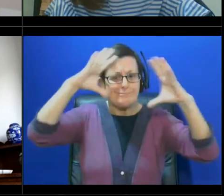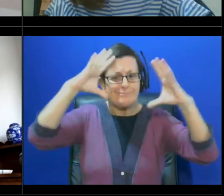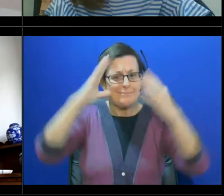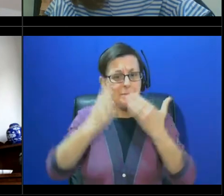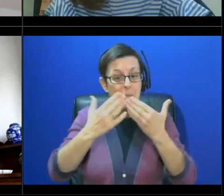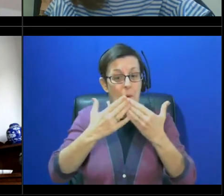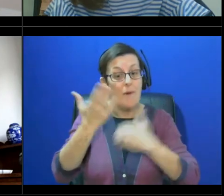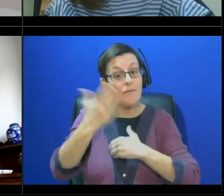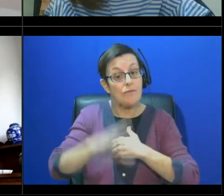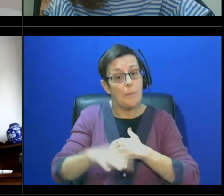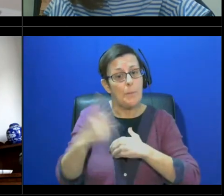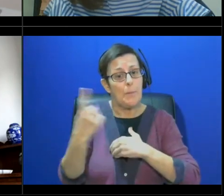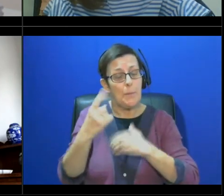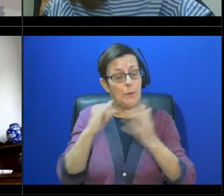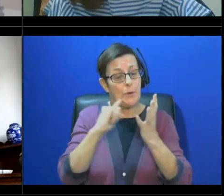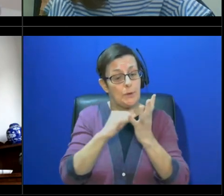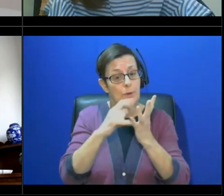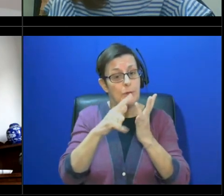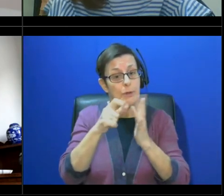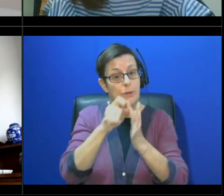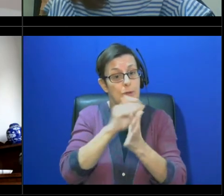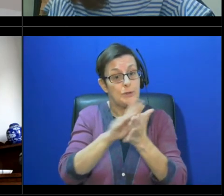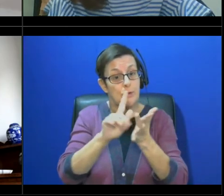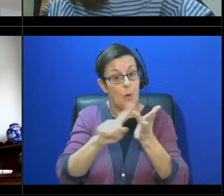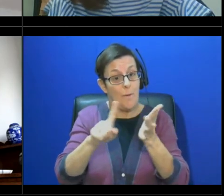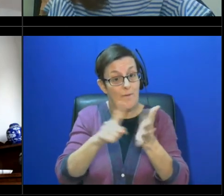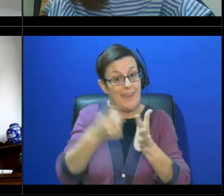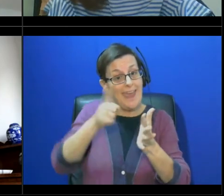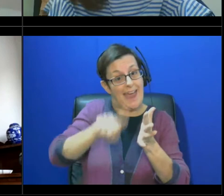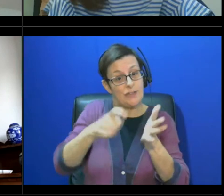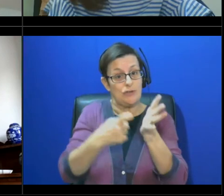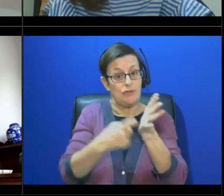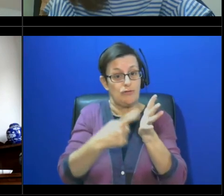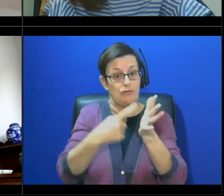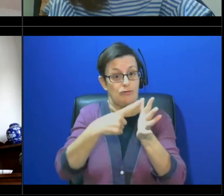and Rachel, who are going to be taking us through this.